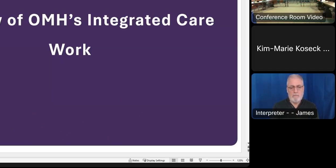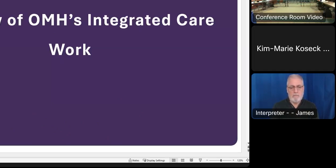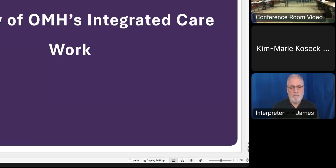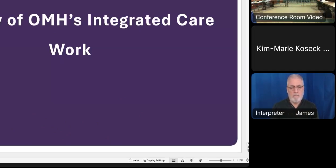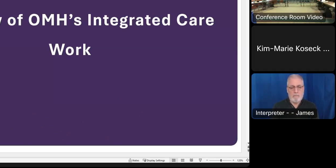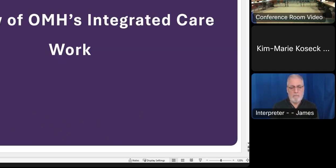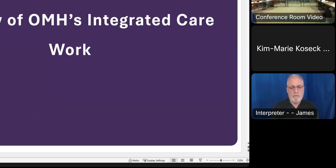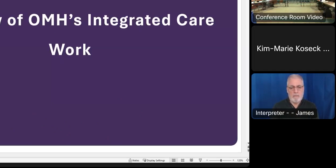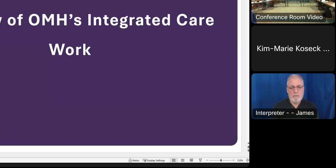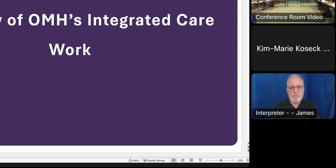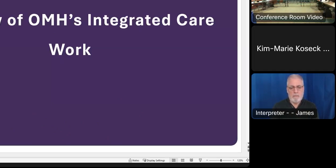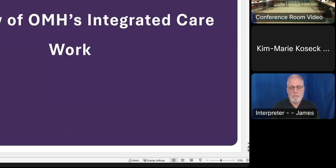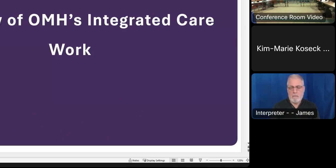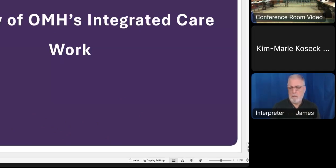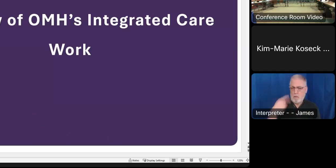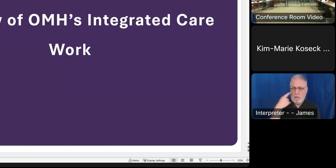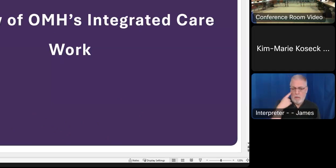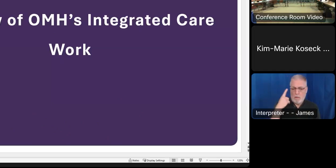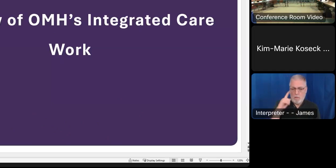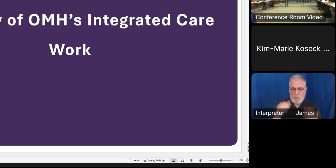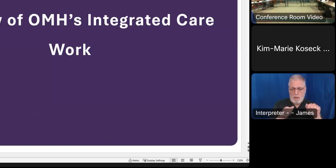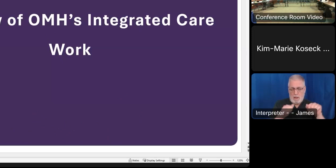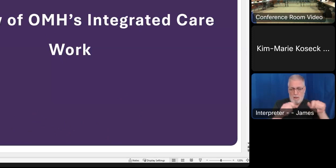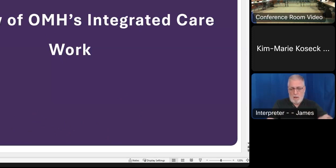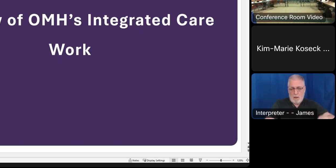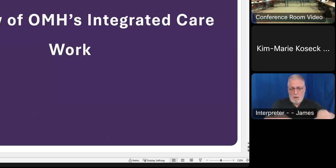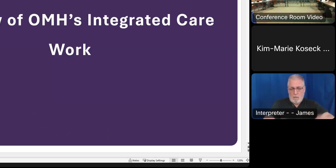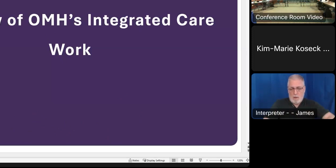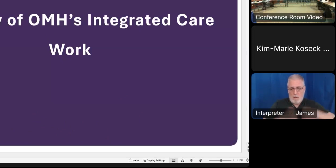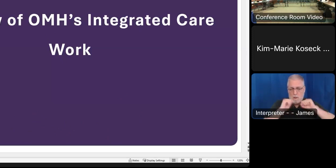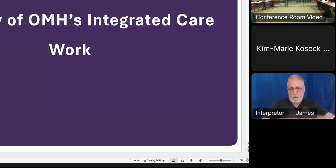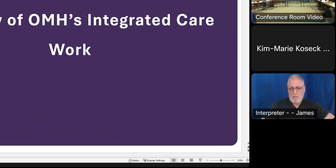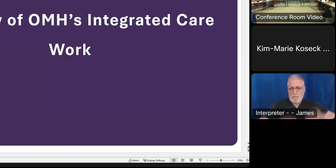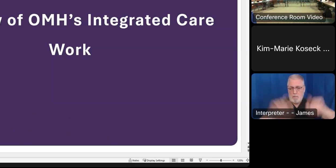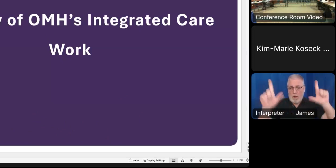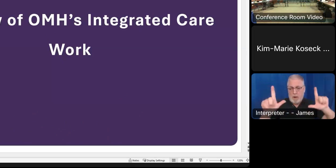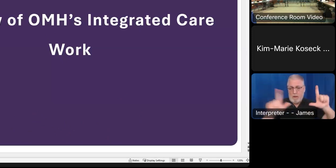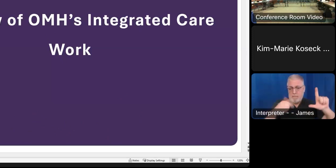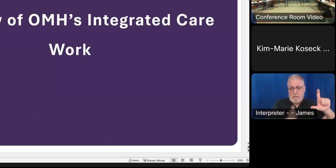Do you think you can pull it up? Because I don't know what's going on.